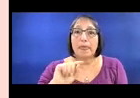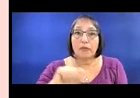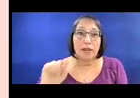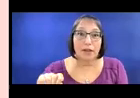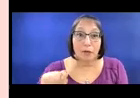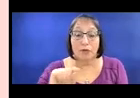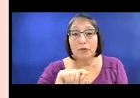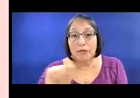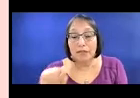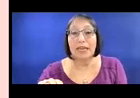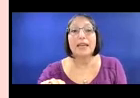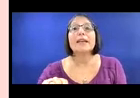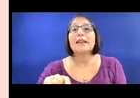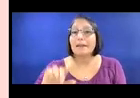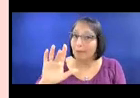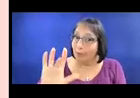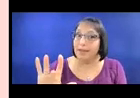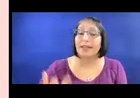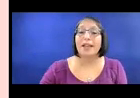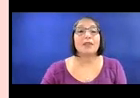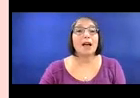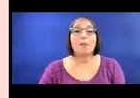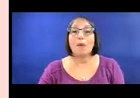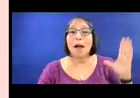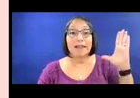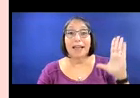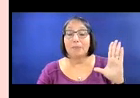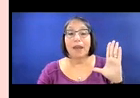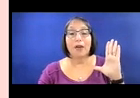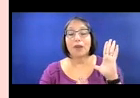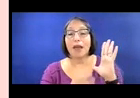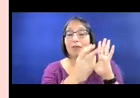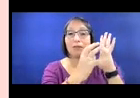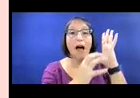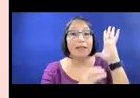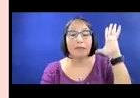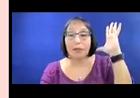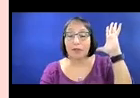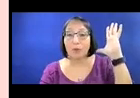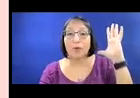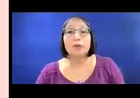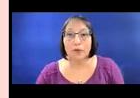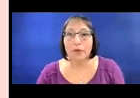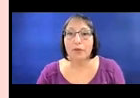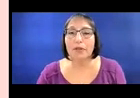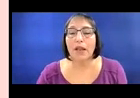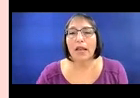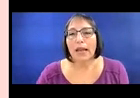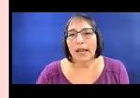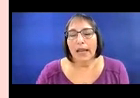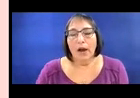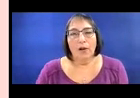if you need, you know, students in need, press this. My landing page has lots of resources for students,